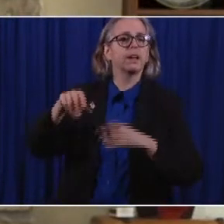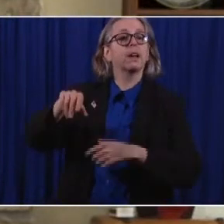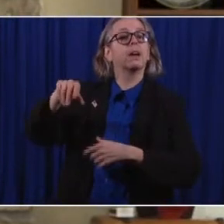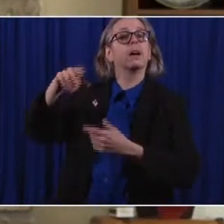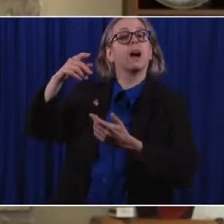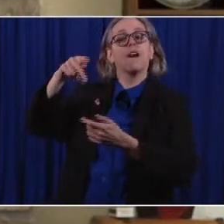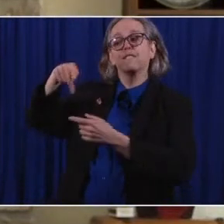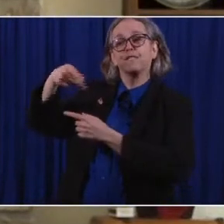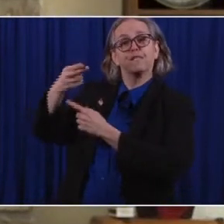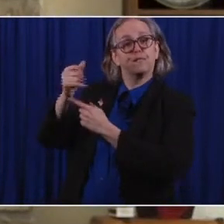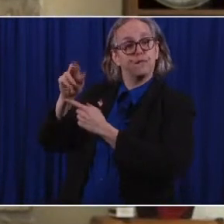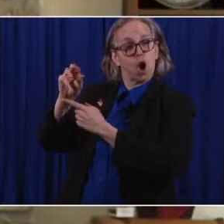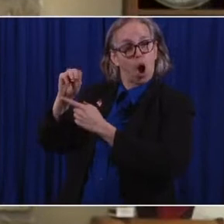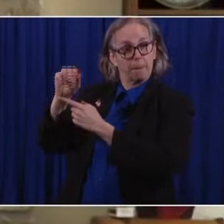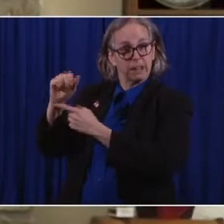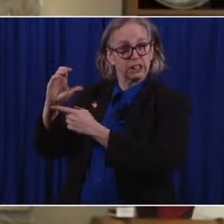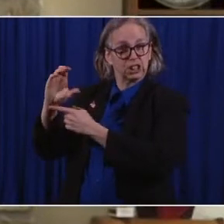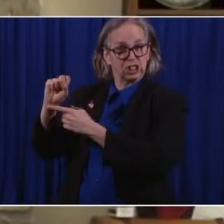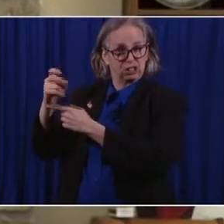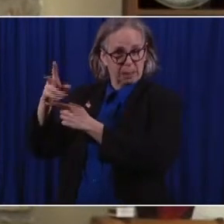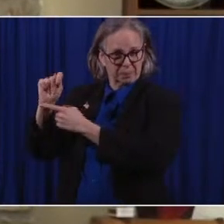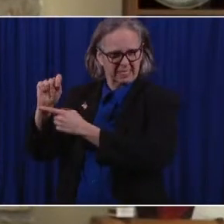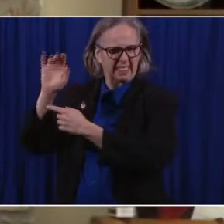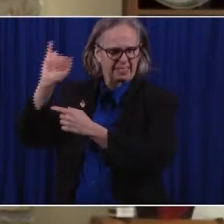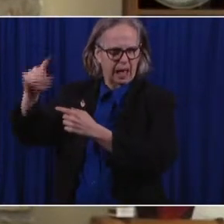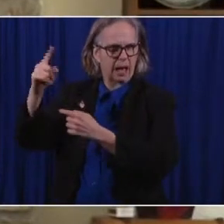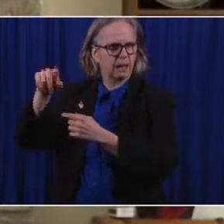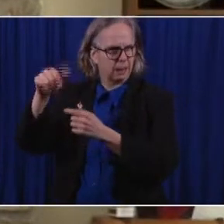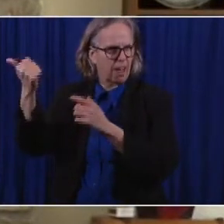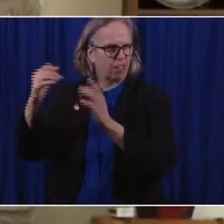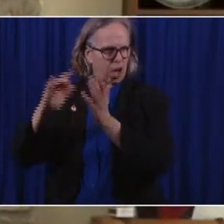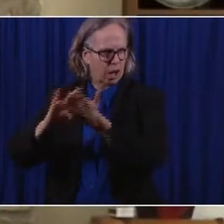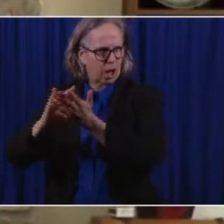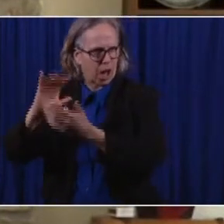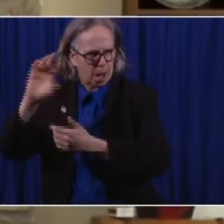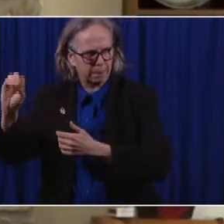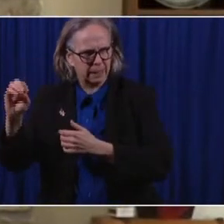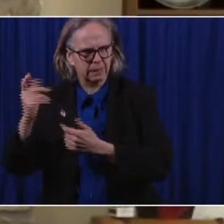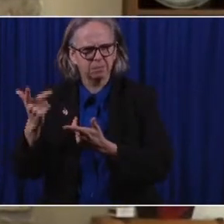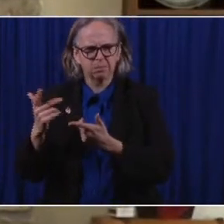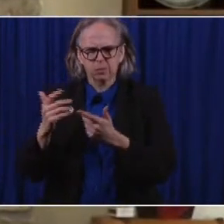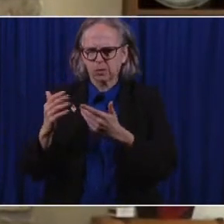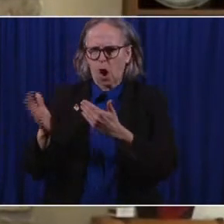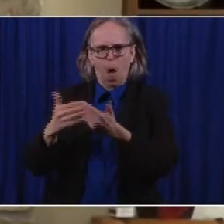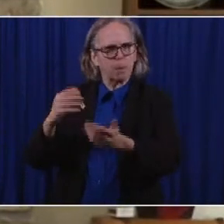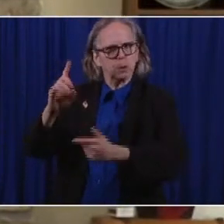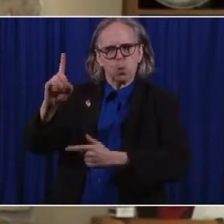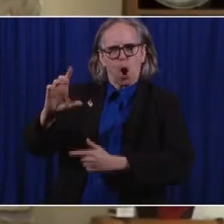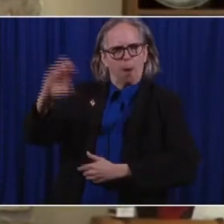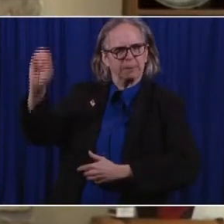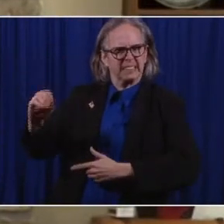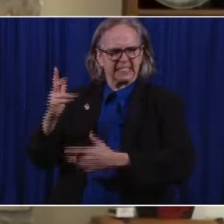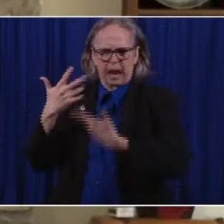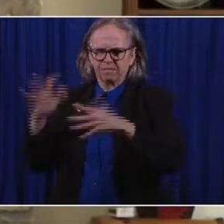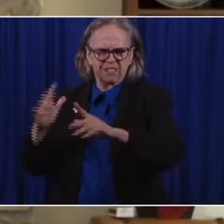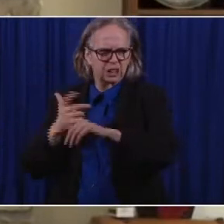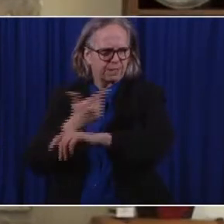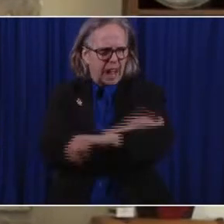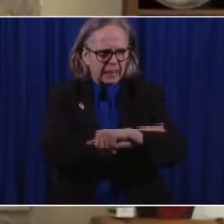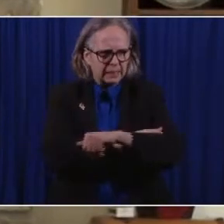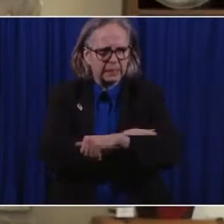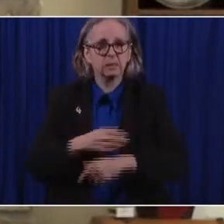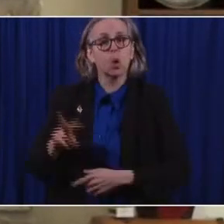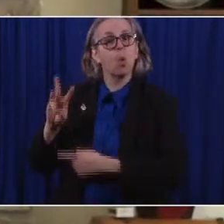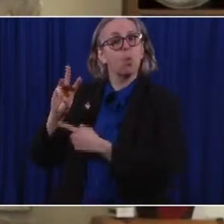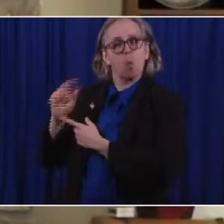today. Walgreens, they've done 95% of their 398 facilities that they have been assigned. So